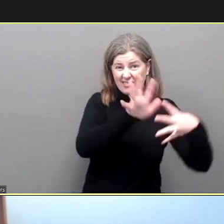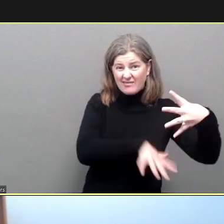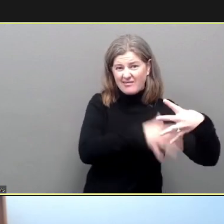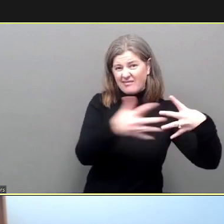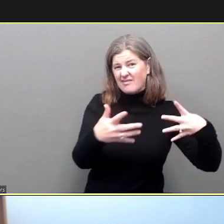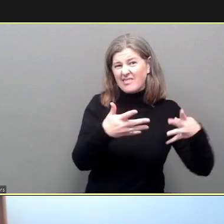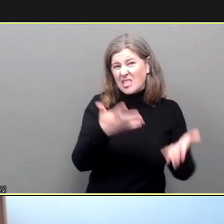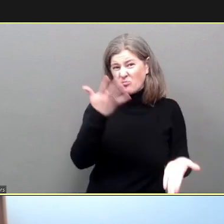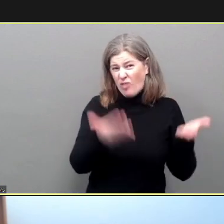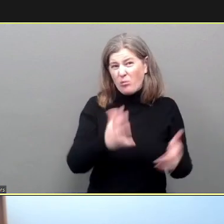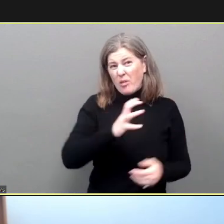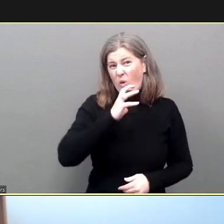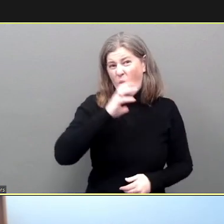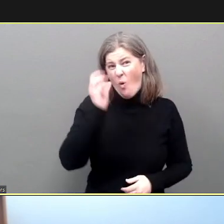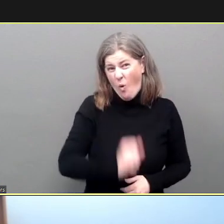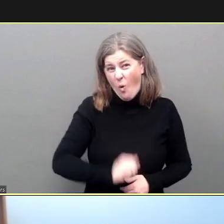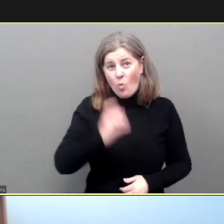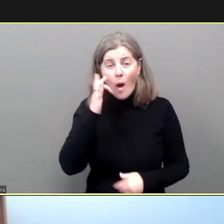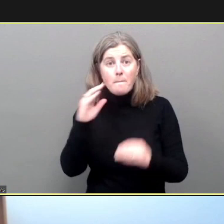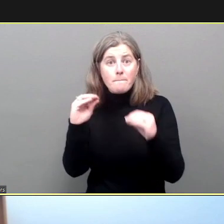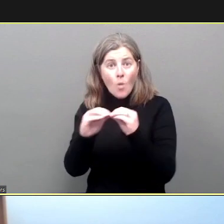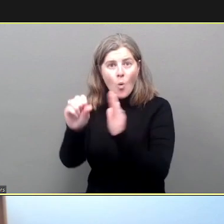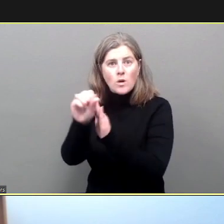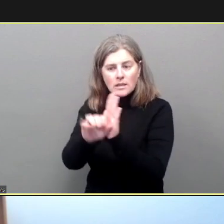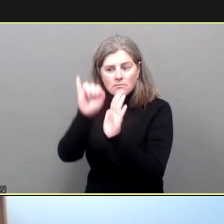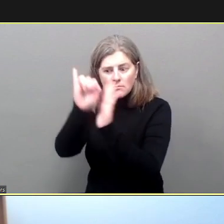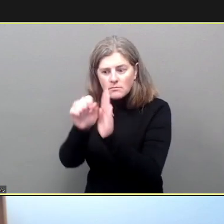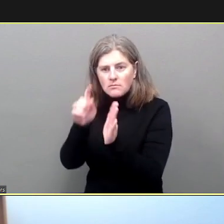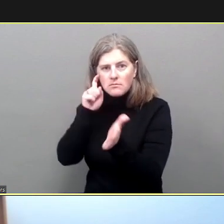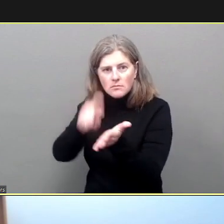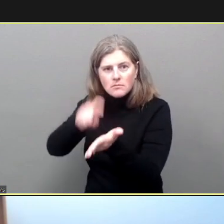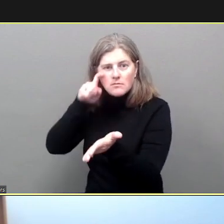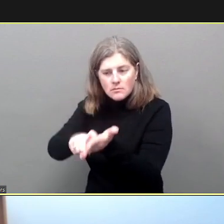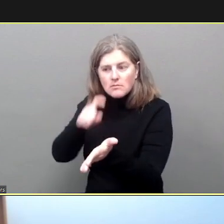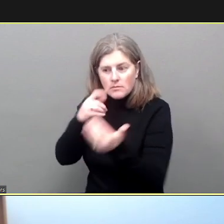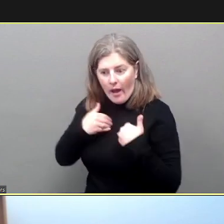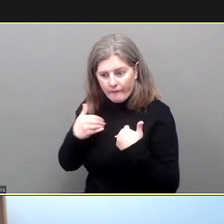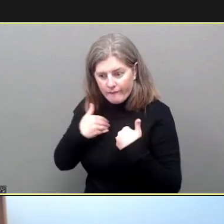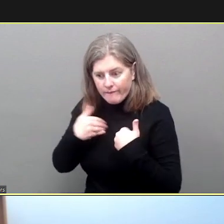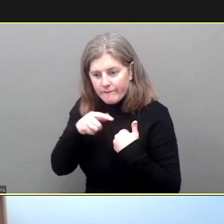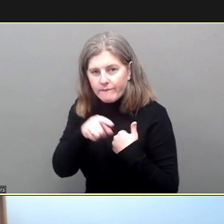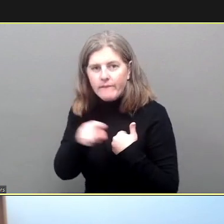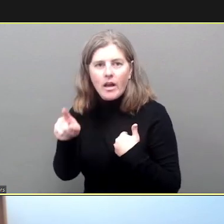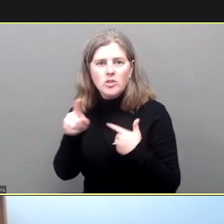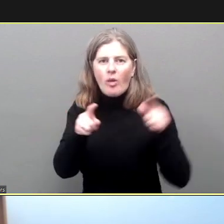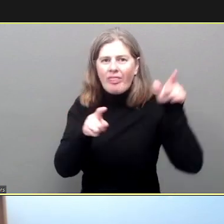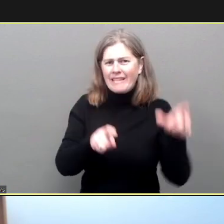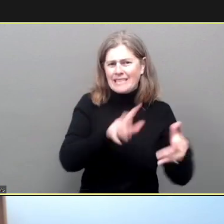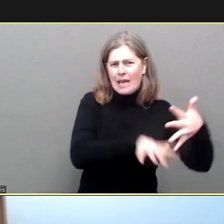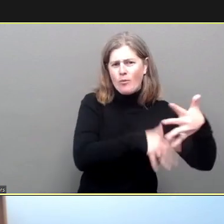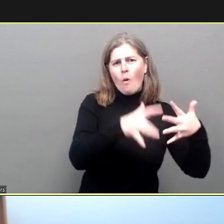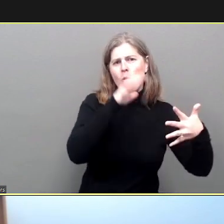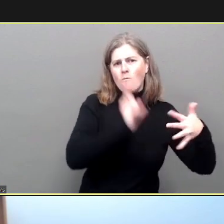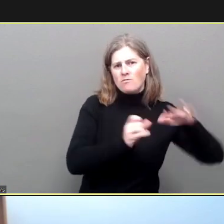out of date as more states are identifying this variant. So I want to take a little bit of time and talk about